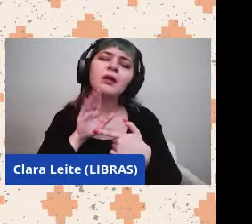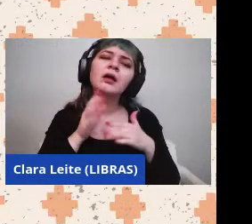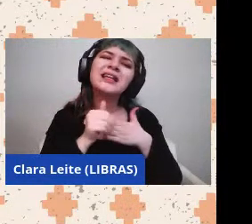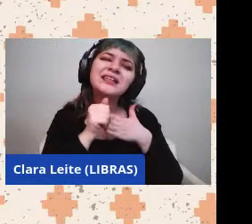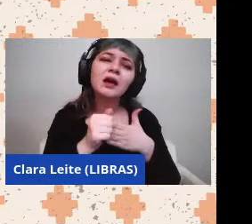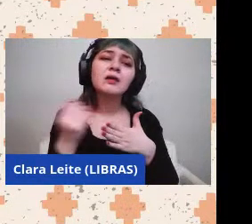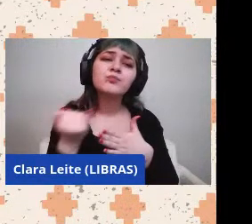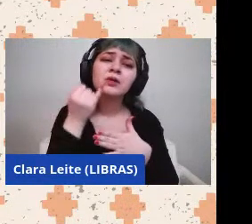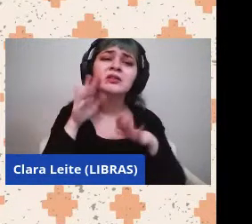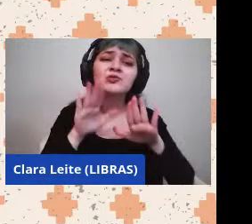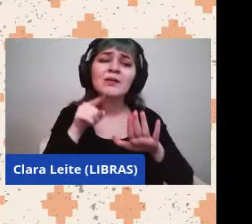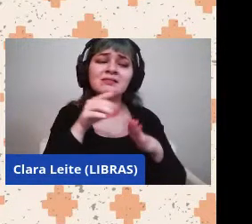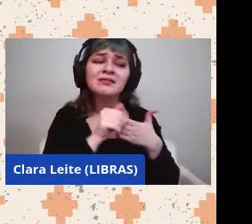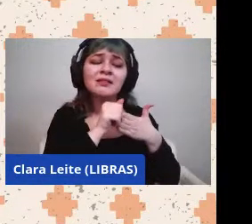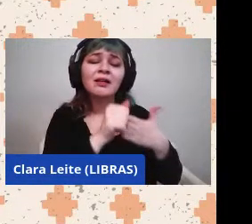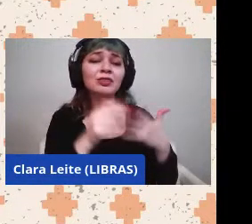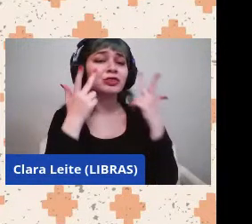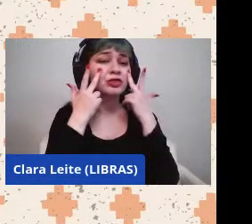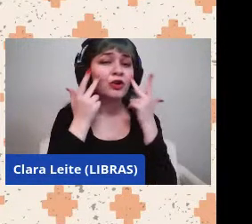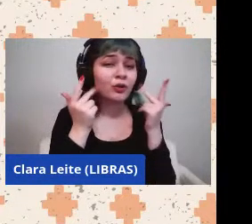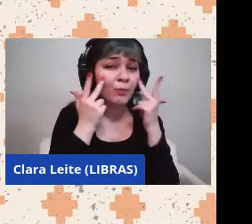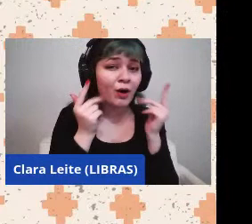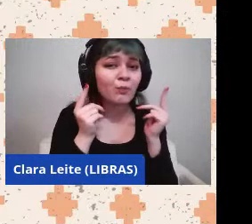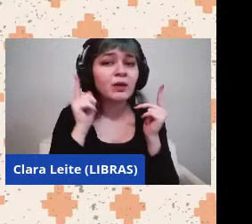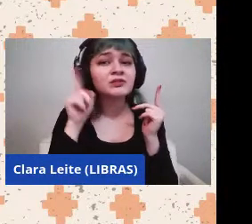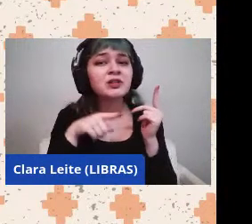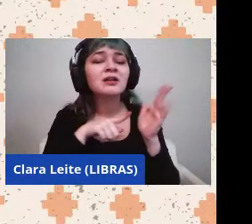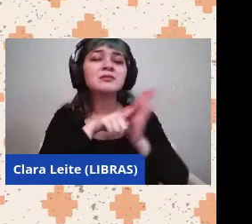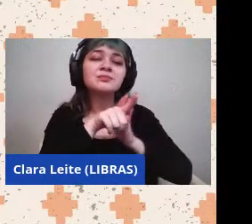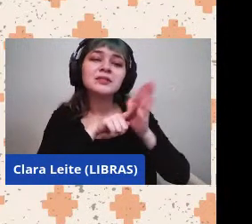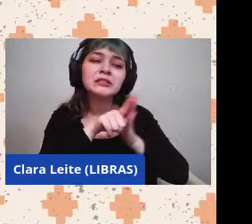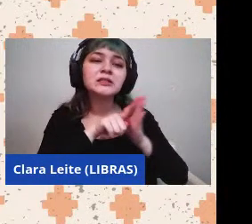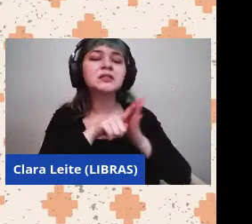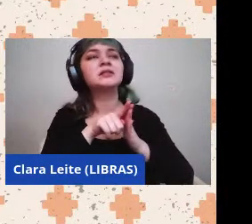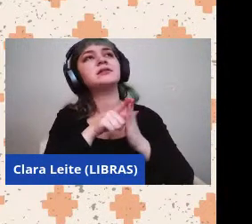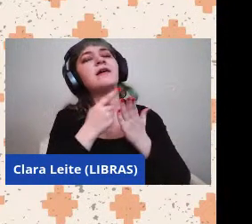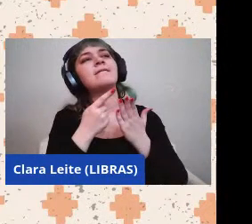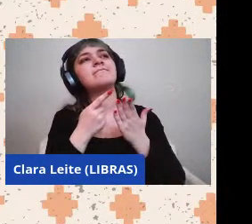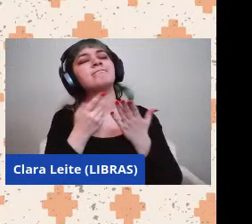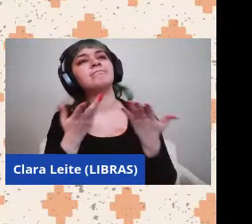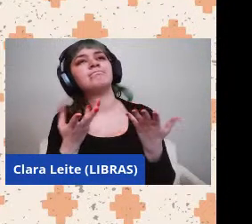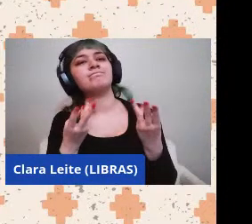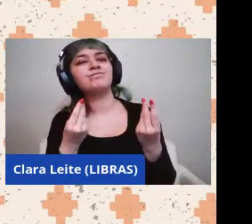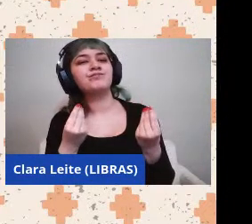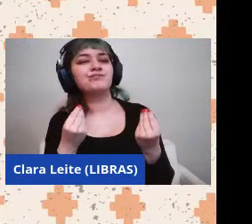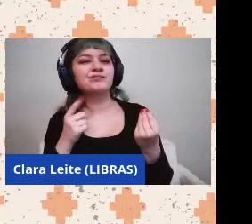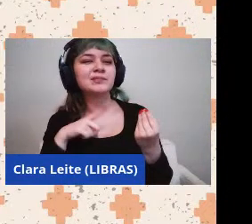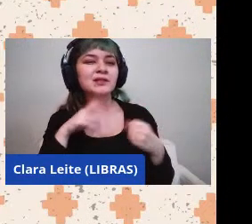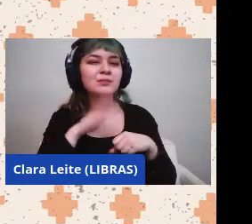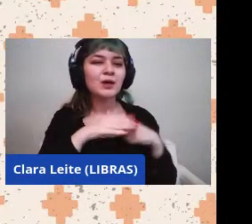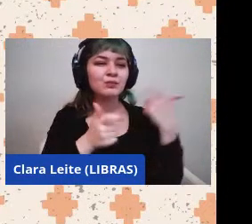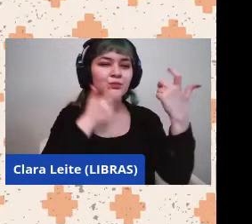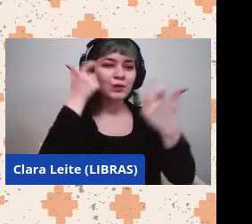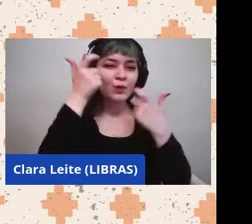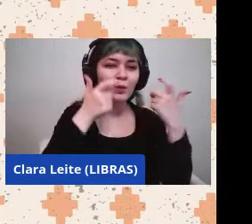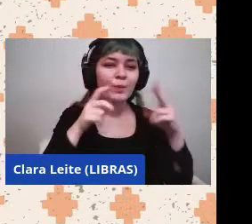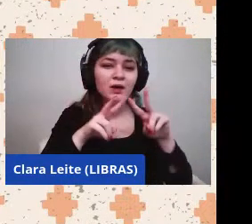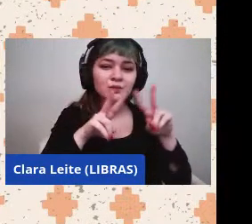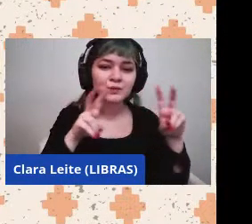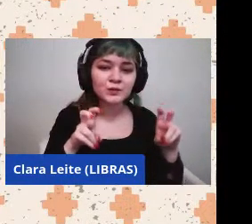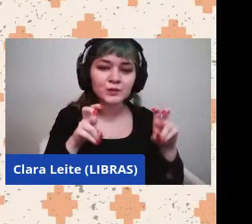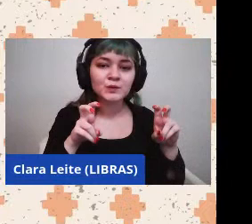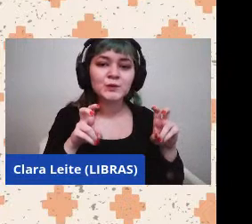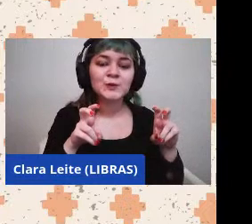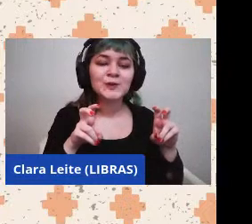that guidance tends to be for research that raises more issues with respect to